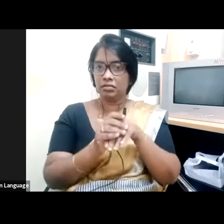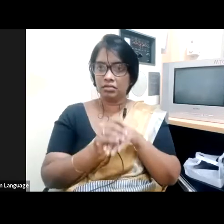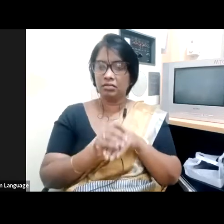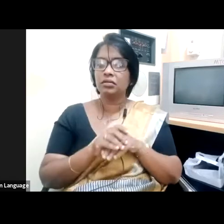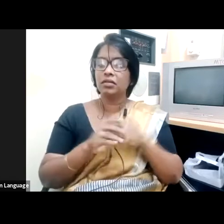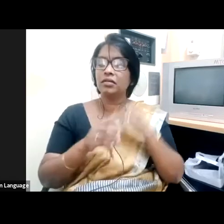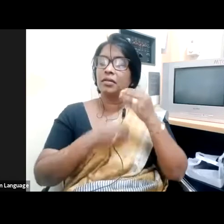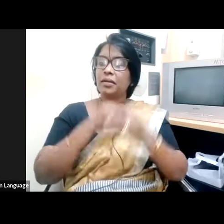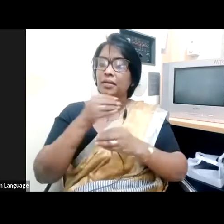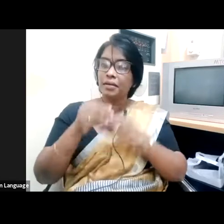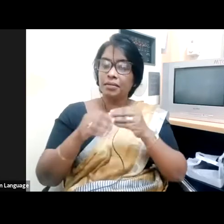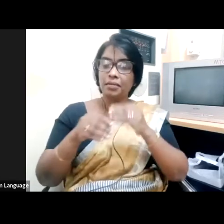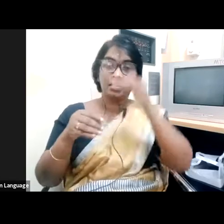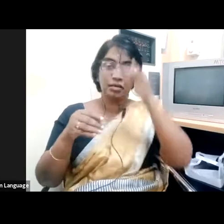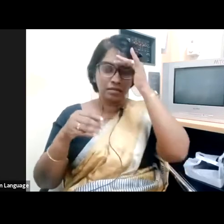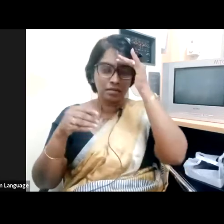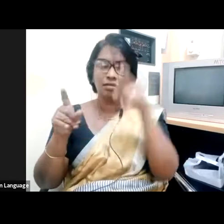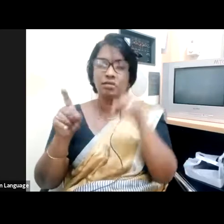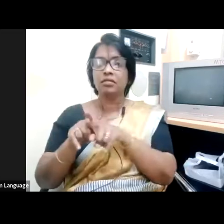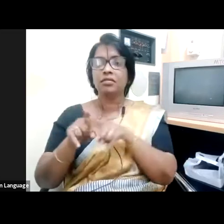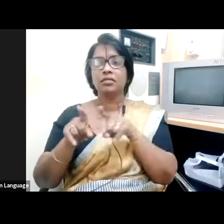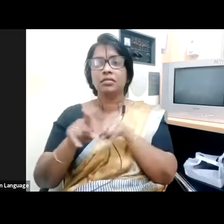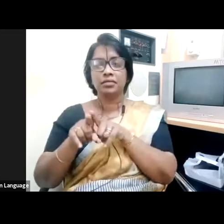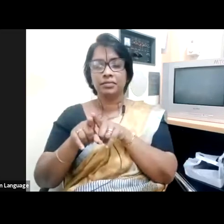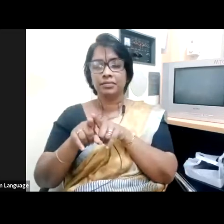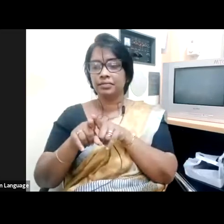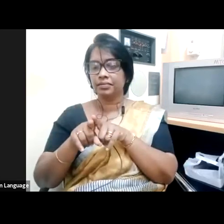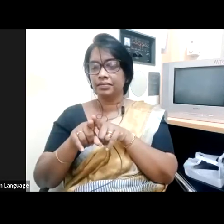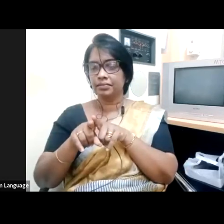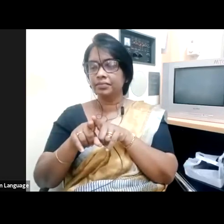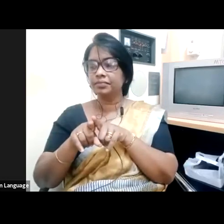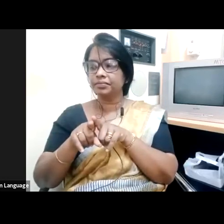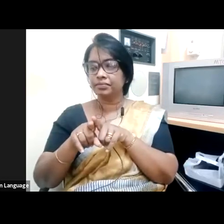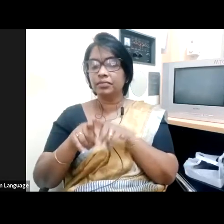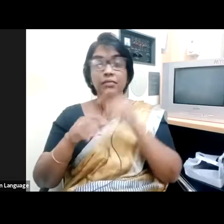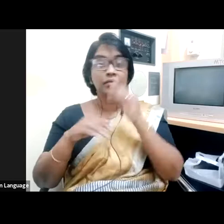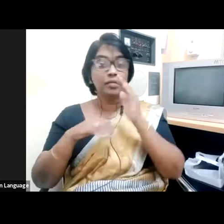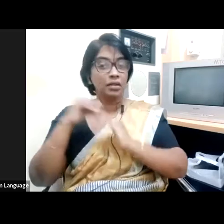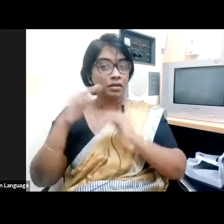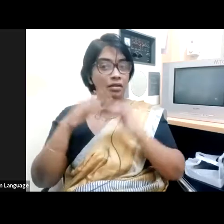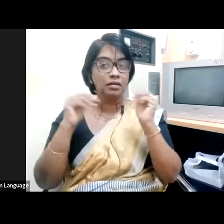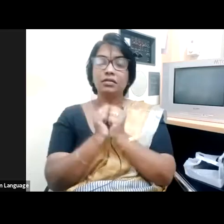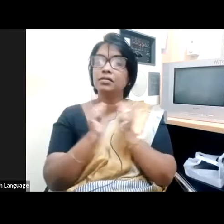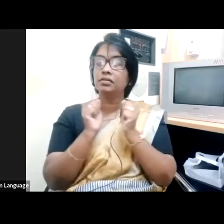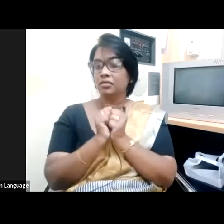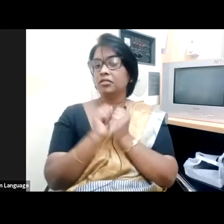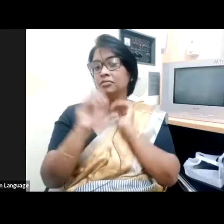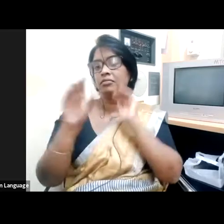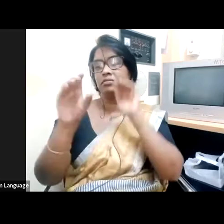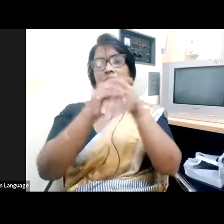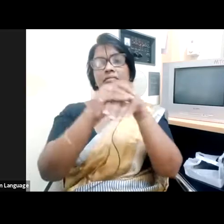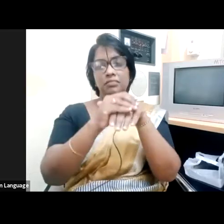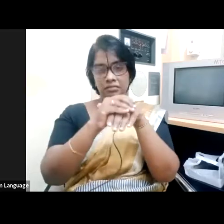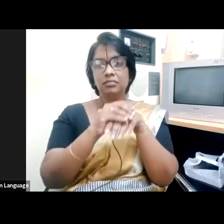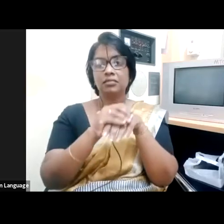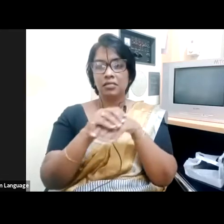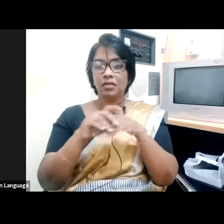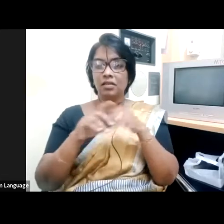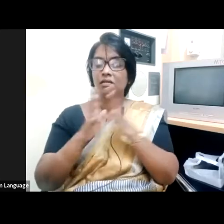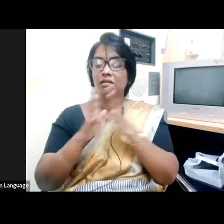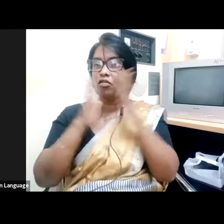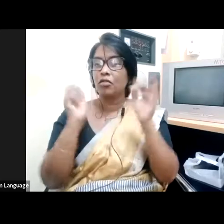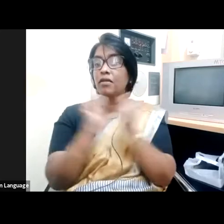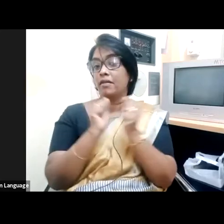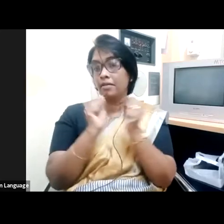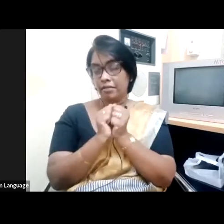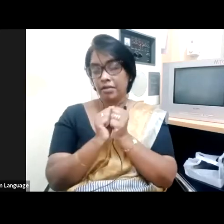into the action mode, right? So I think a lot of us have spent a lot of time talking about things, but now is almost too late. So we need to jump into